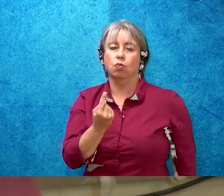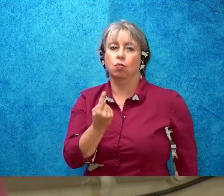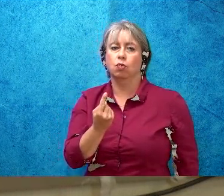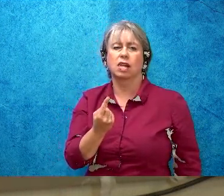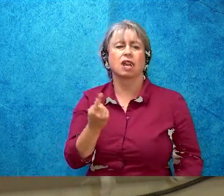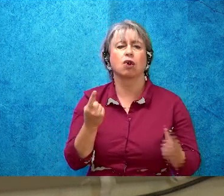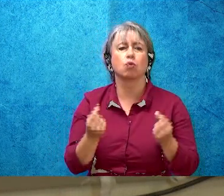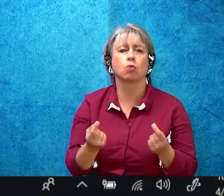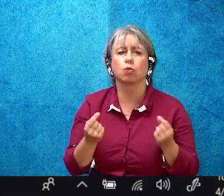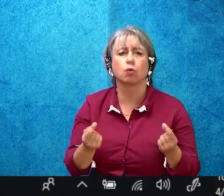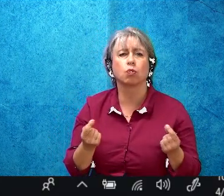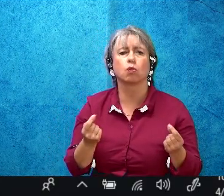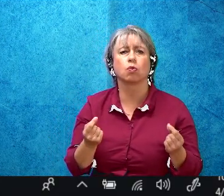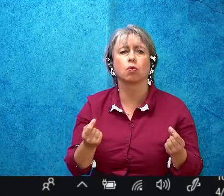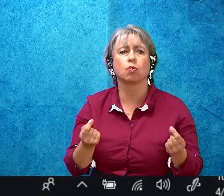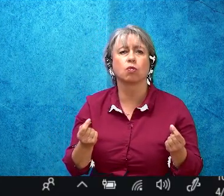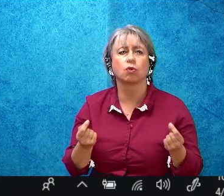to do?